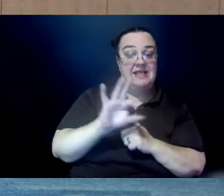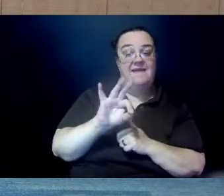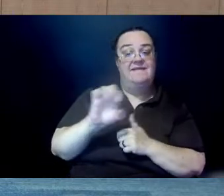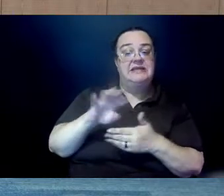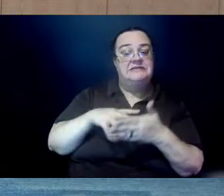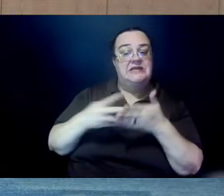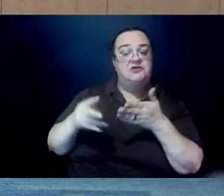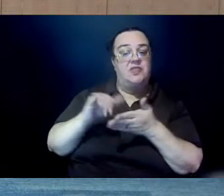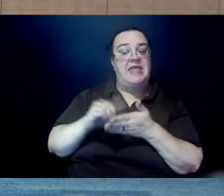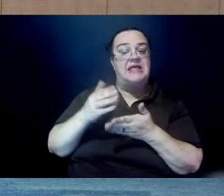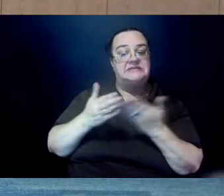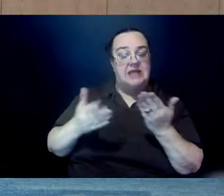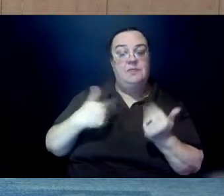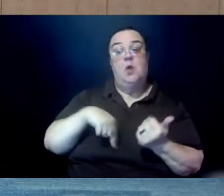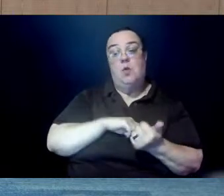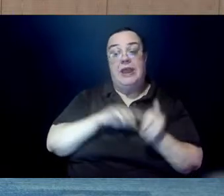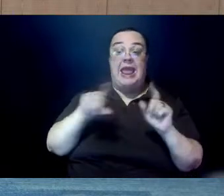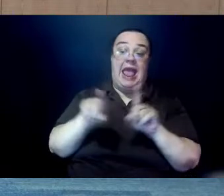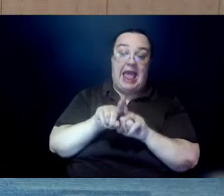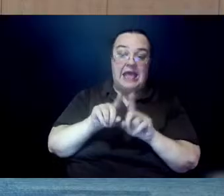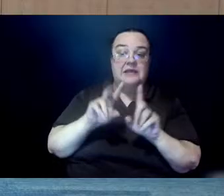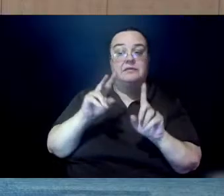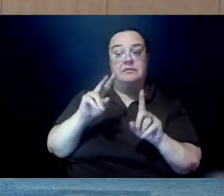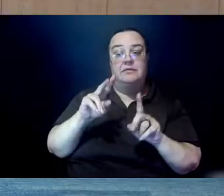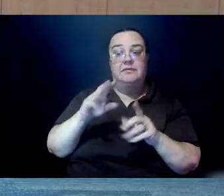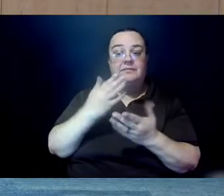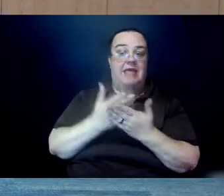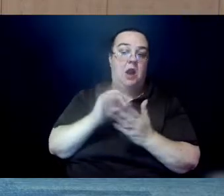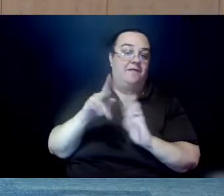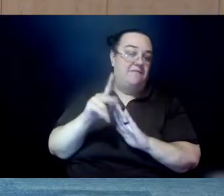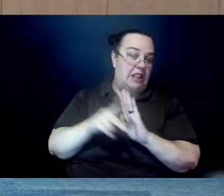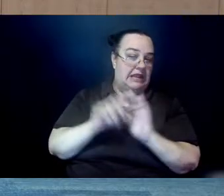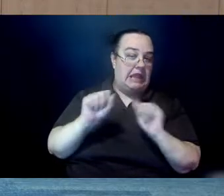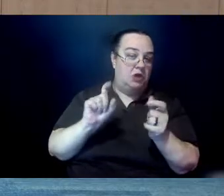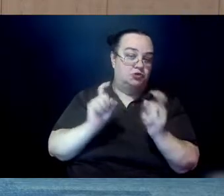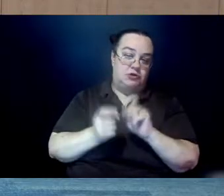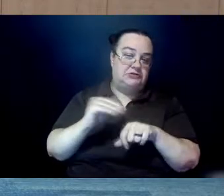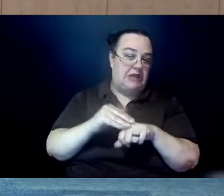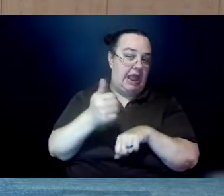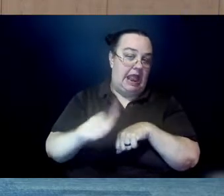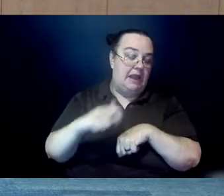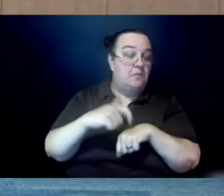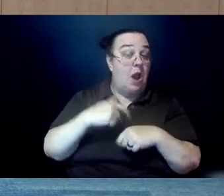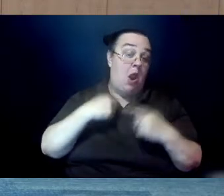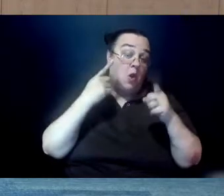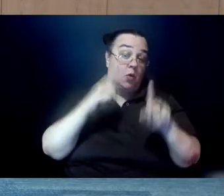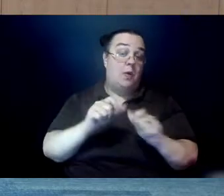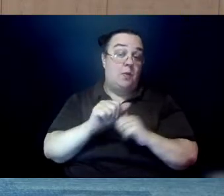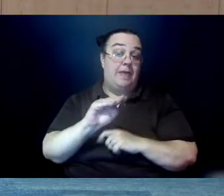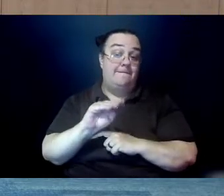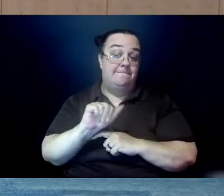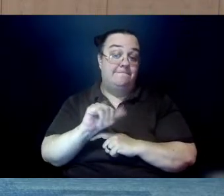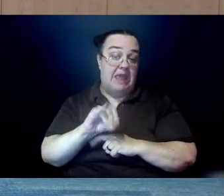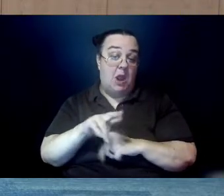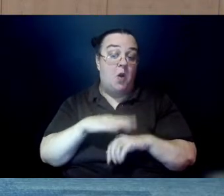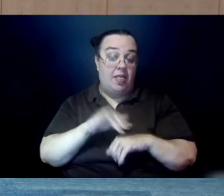we can, as a matter of policy, adjust at any point. So I agree with the mayor on that. I believe you are right, Mr. Galloway. Does that sound